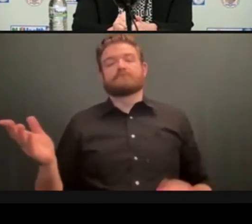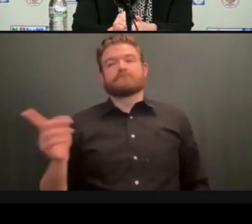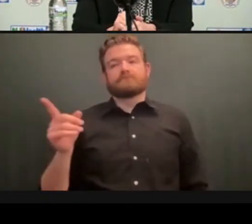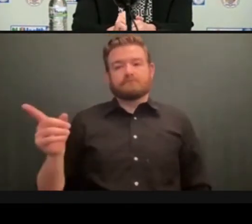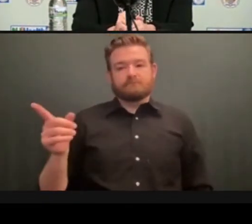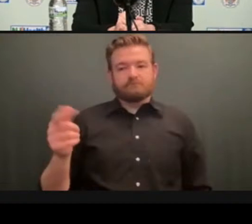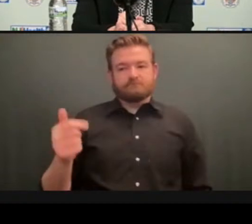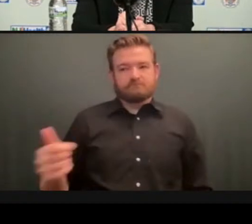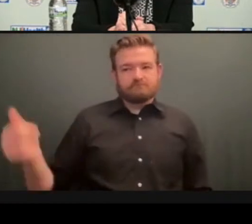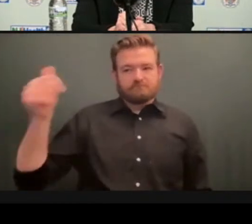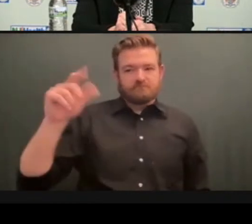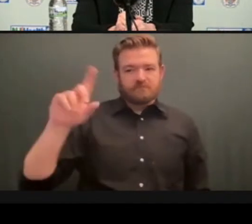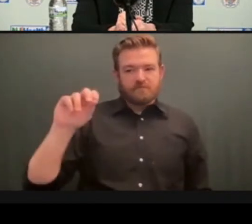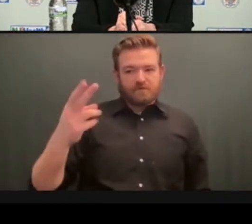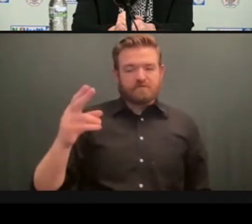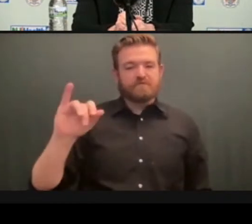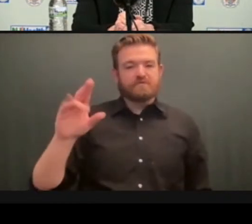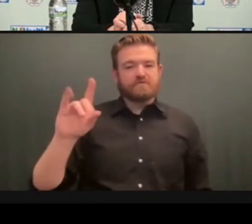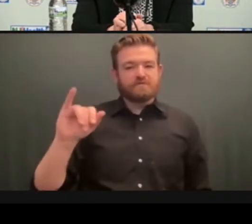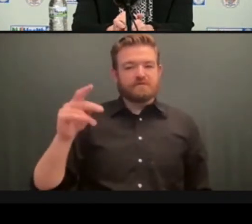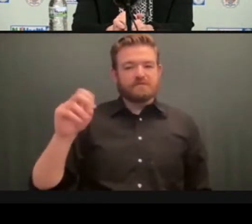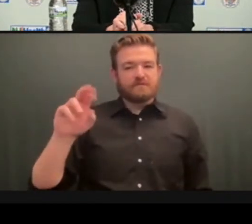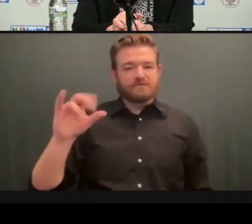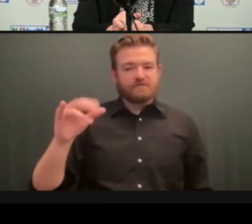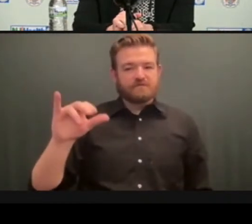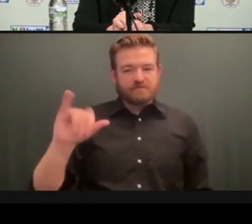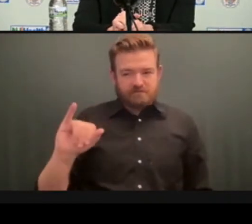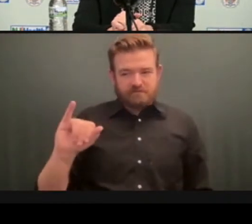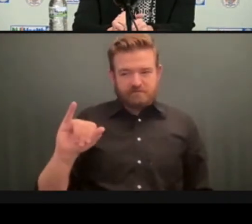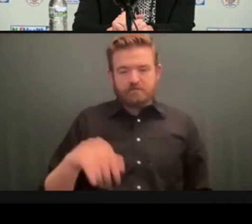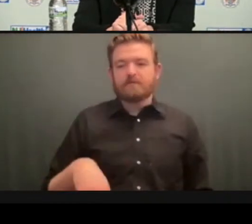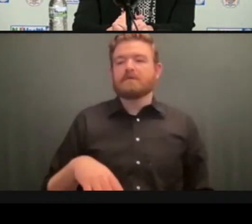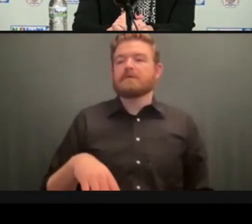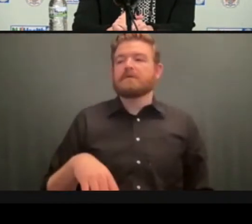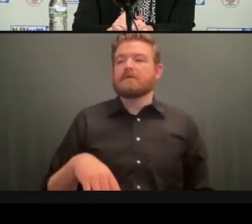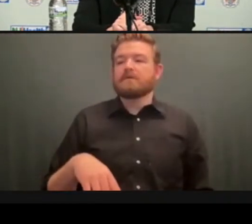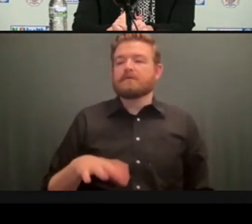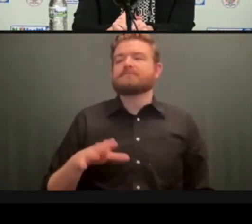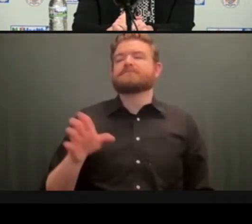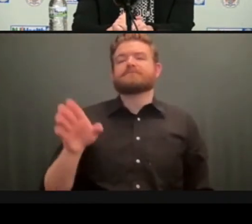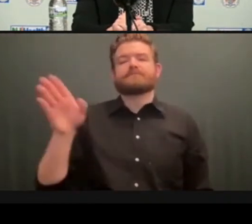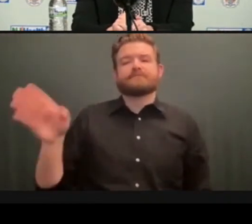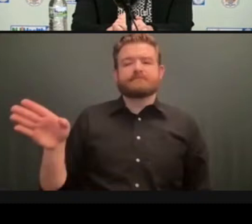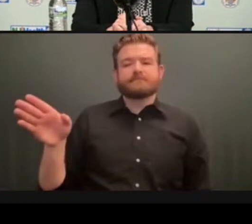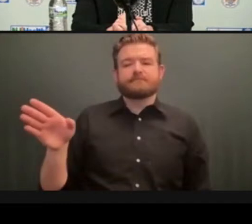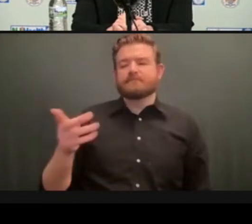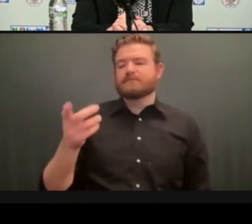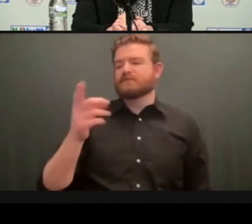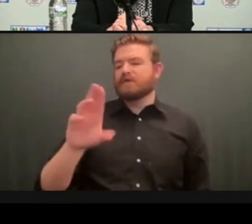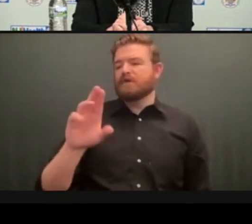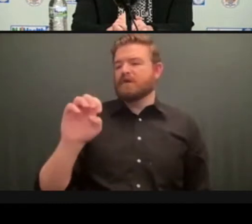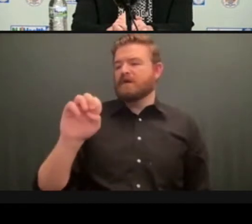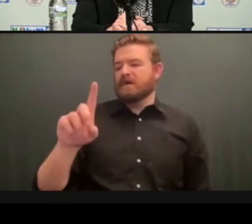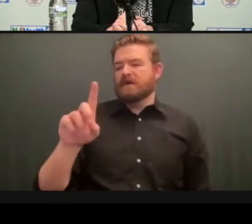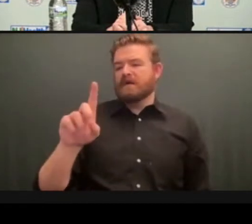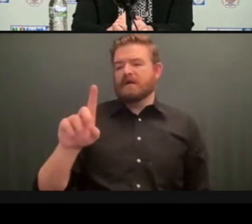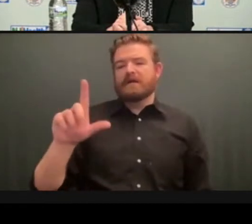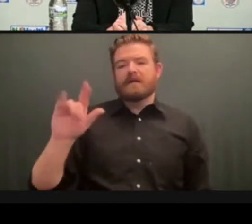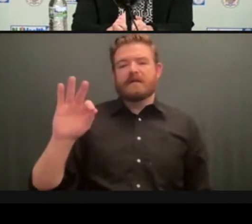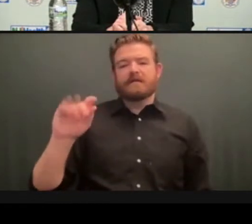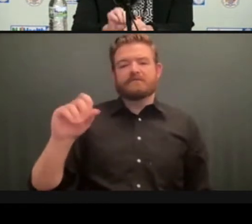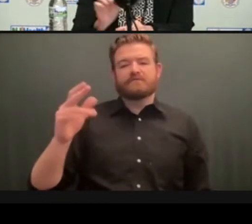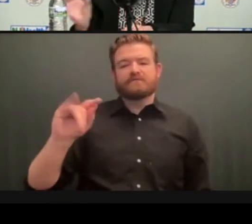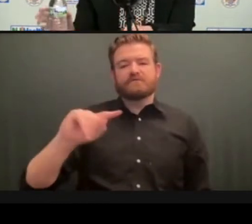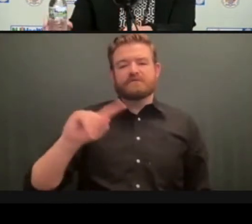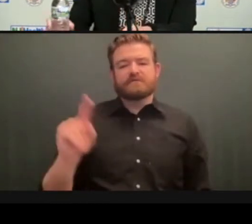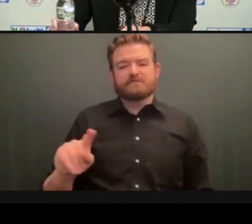familiar face, the Communicable Disease Service Director at the Department of Health, Dr. Ed Lifshitz, and a guy who needs no introduction,